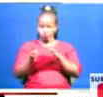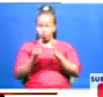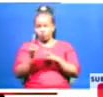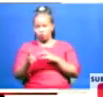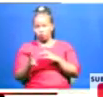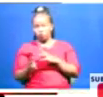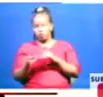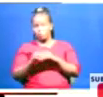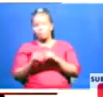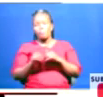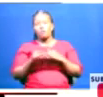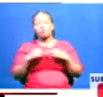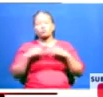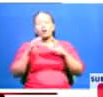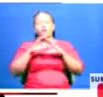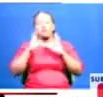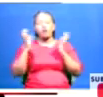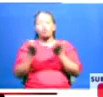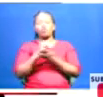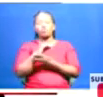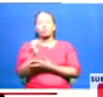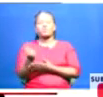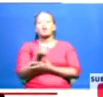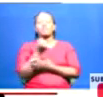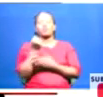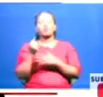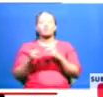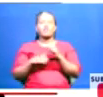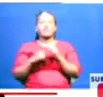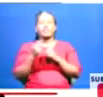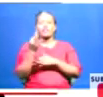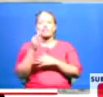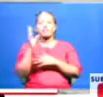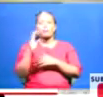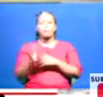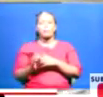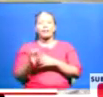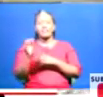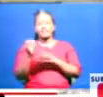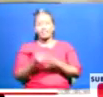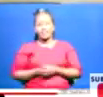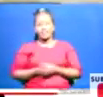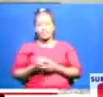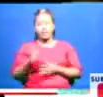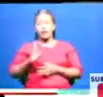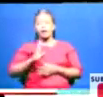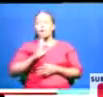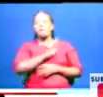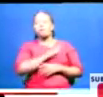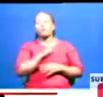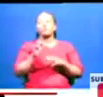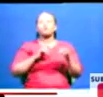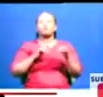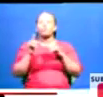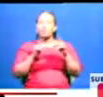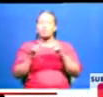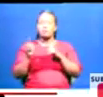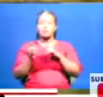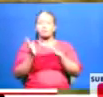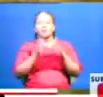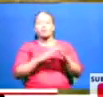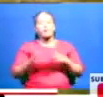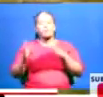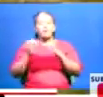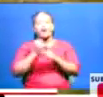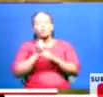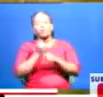average recovery rate of 63%. The Kenya Tourism Board is working towards creating avenues that will showcase opportunities